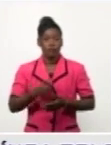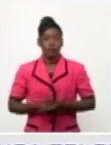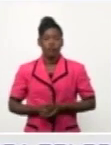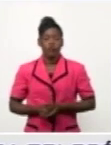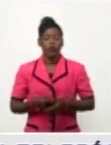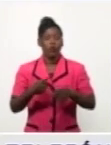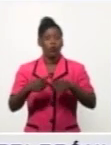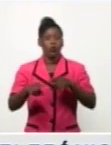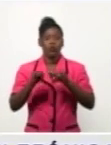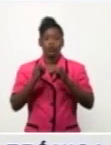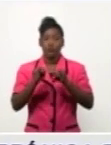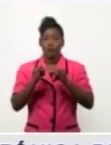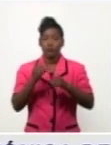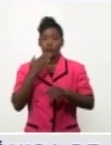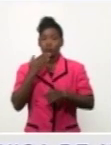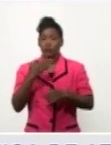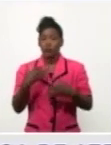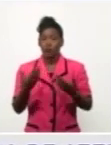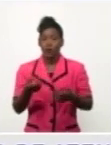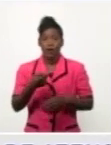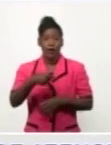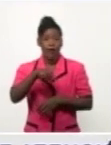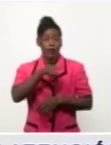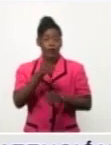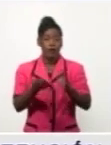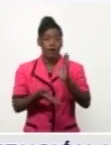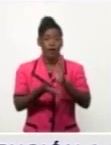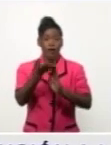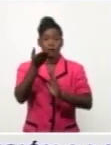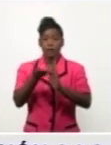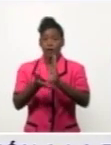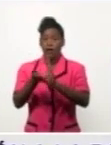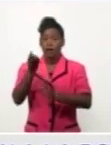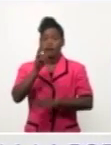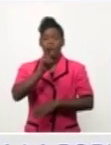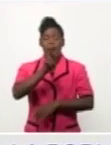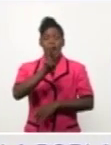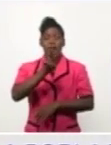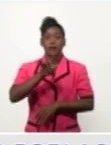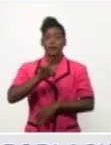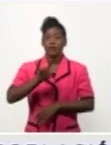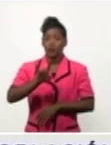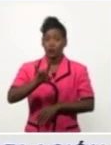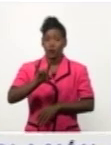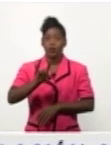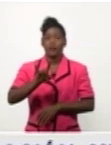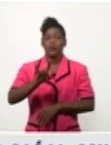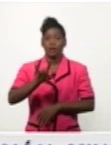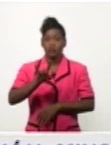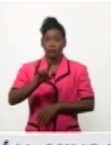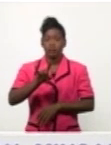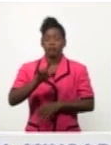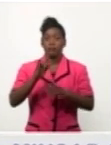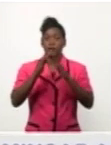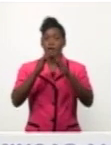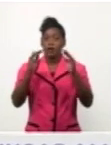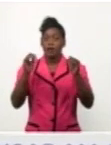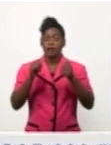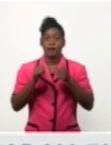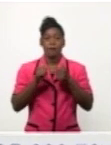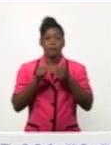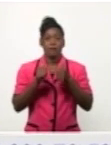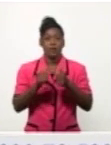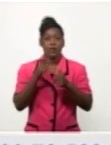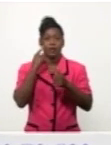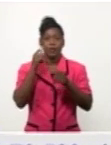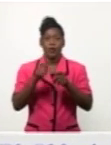And yesterday we had another favorable indicator. 29 people were discharged,